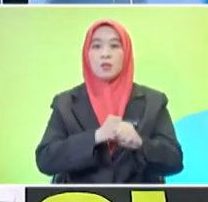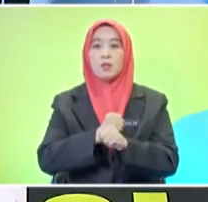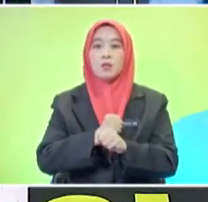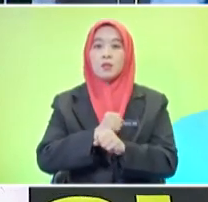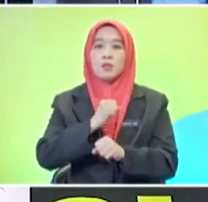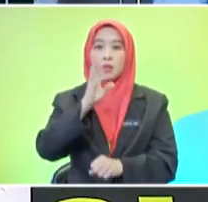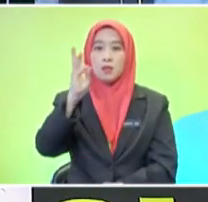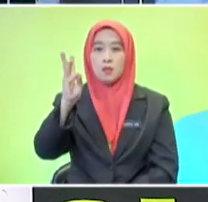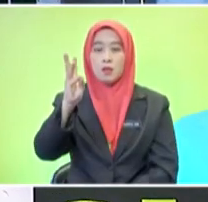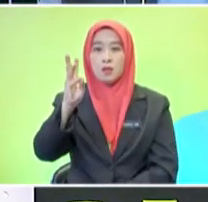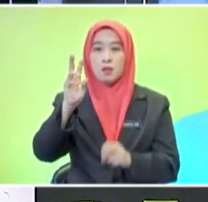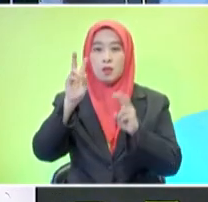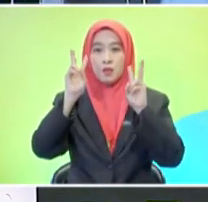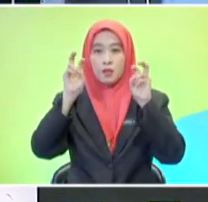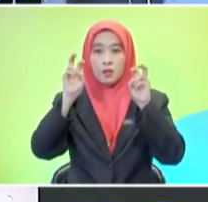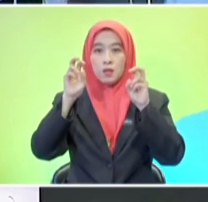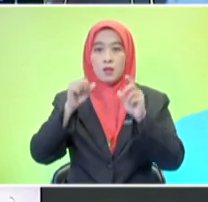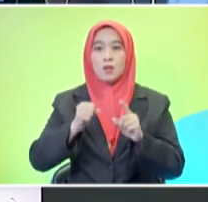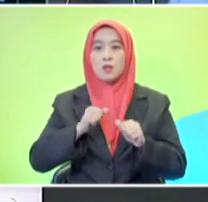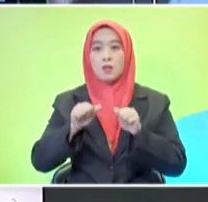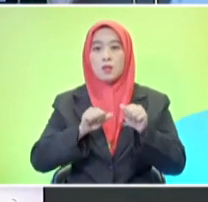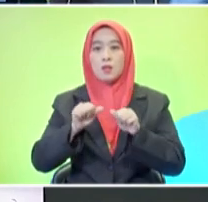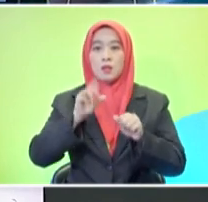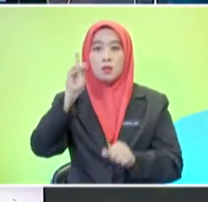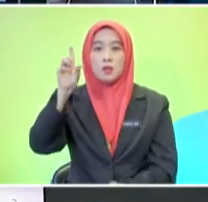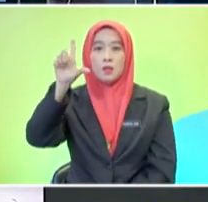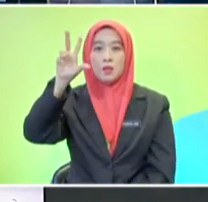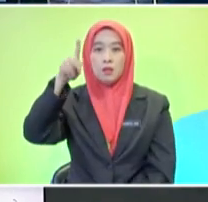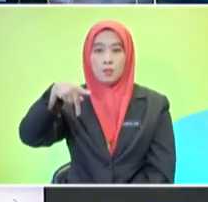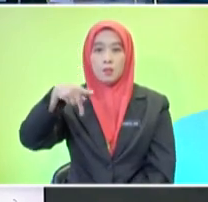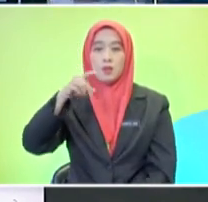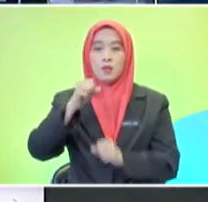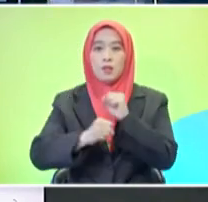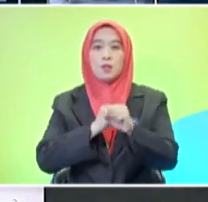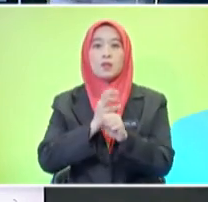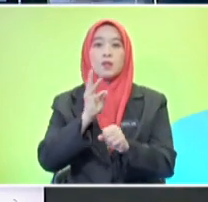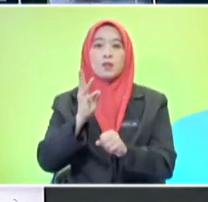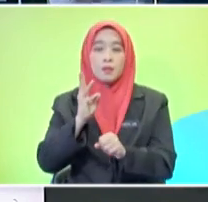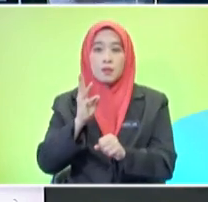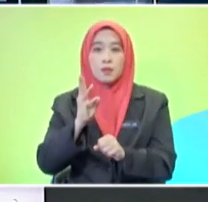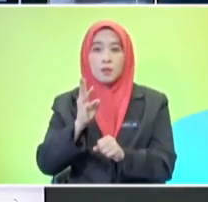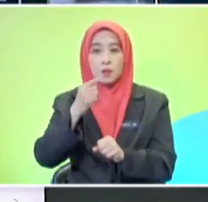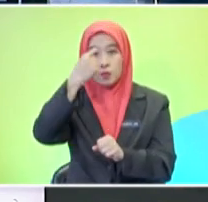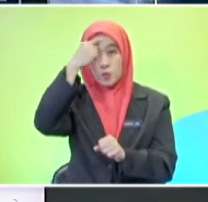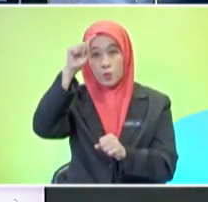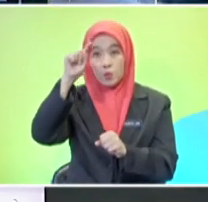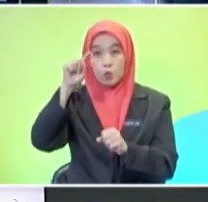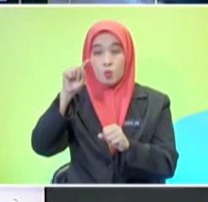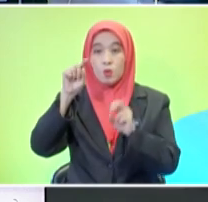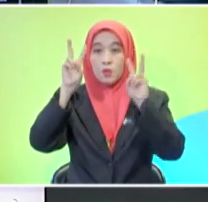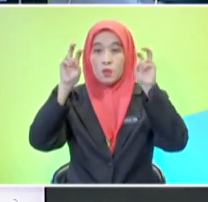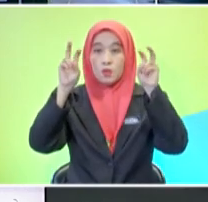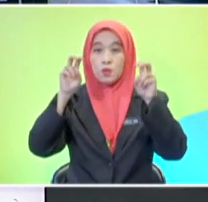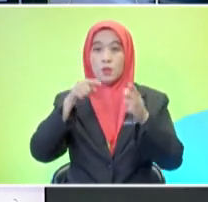our subject, which is Science DLP Year 6. And today, friends, for this segment, we've known that